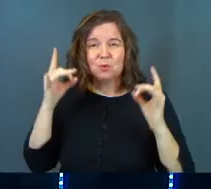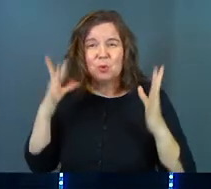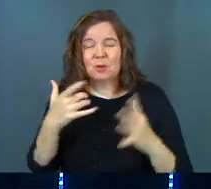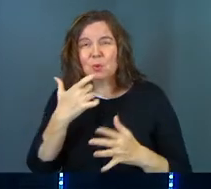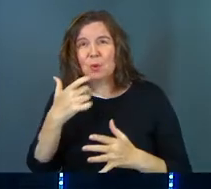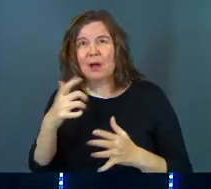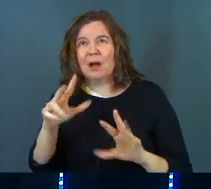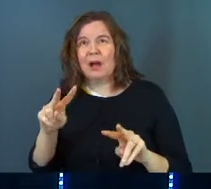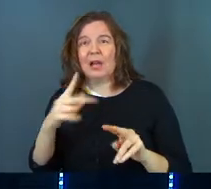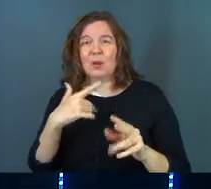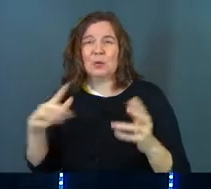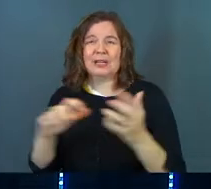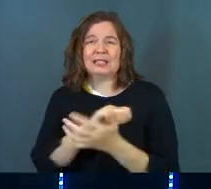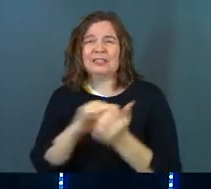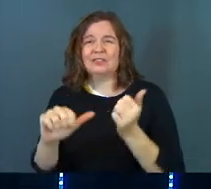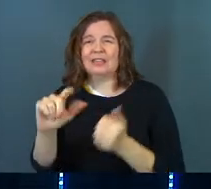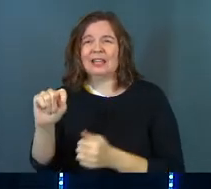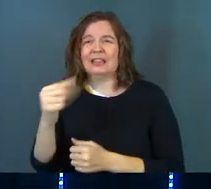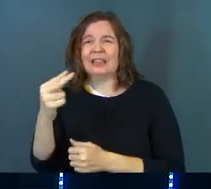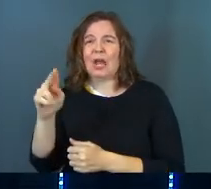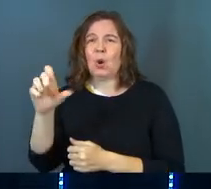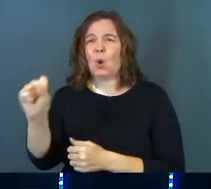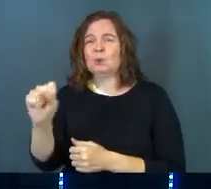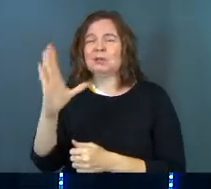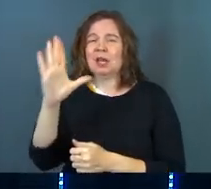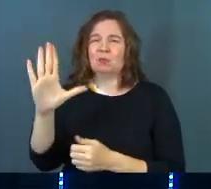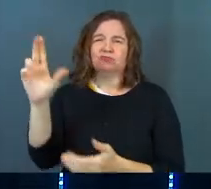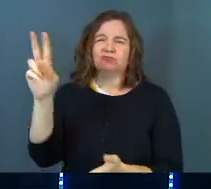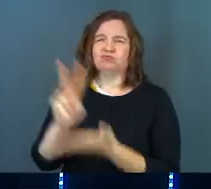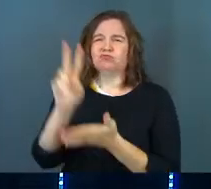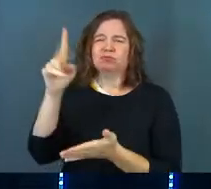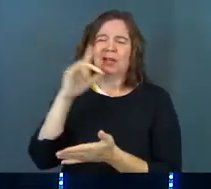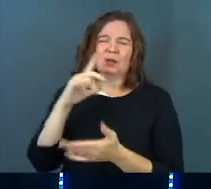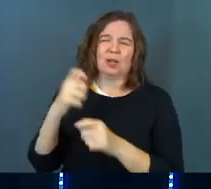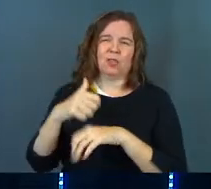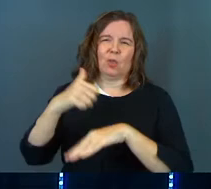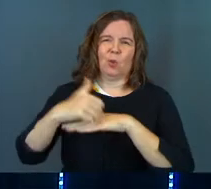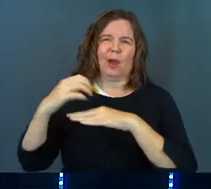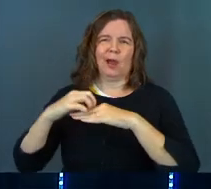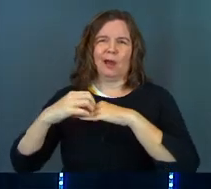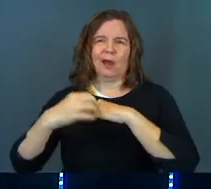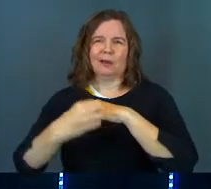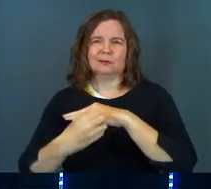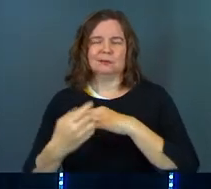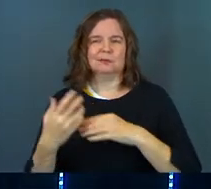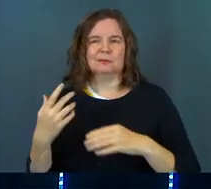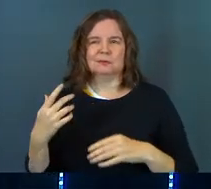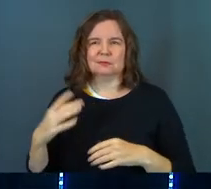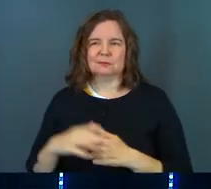brutal. And we're going to defeat Thanos. And he's going to get the rocks or the gems or whatever they're called.